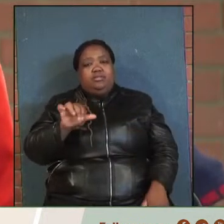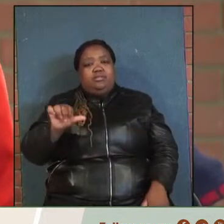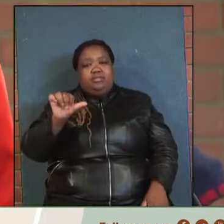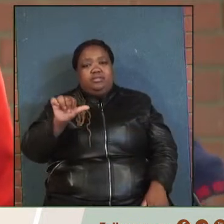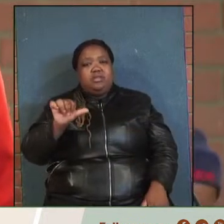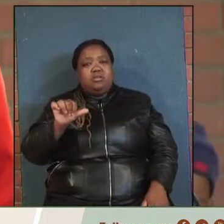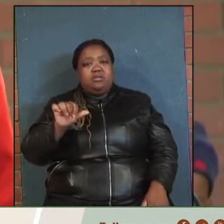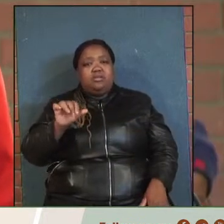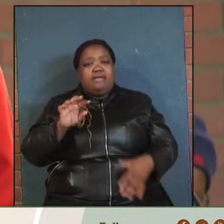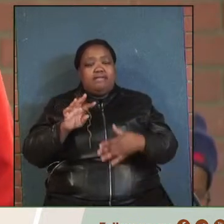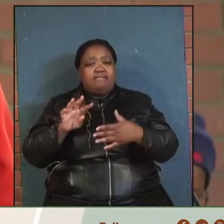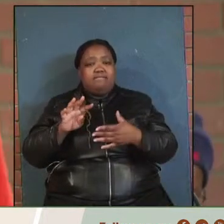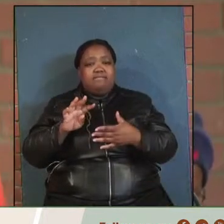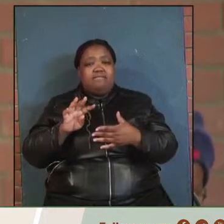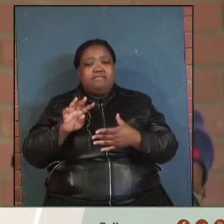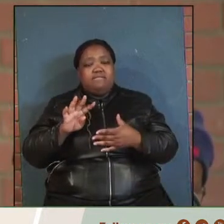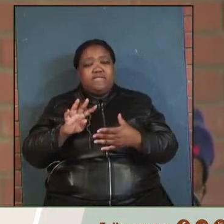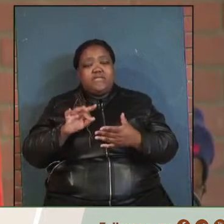156,515 reports being